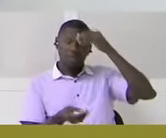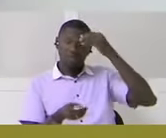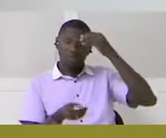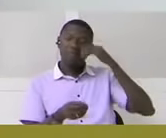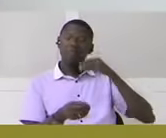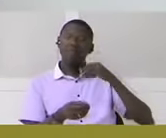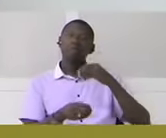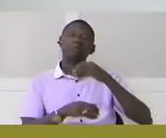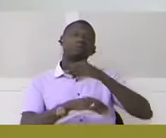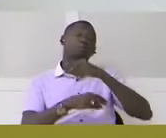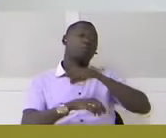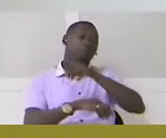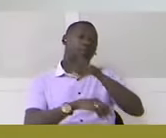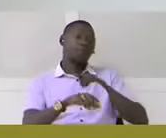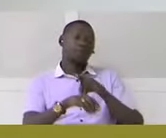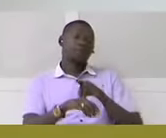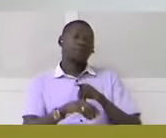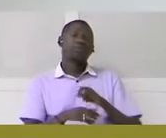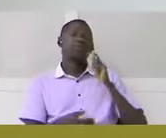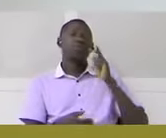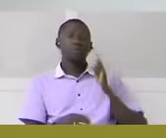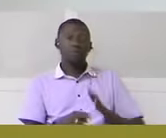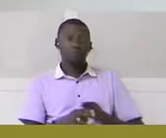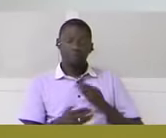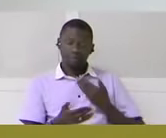Let us learn to forgive and forget.